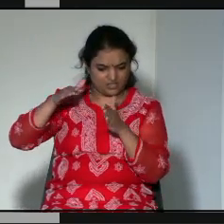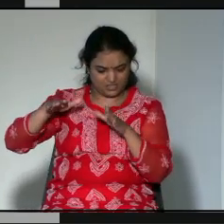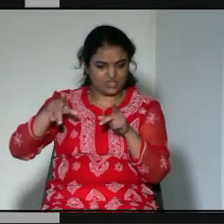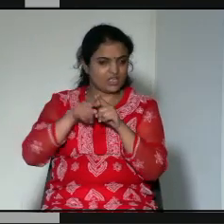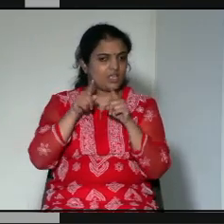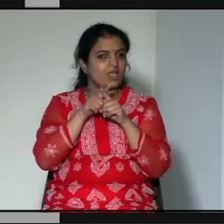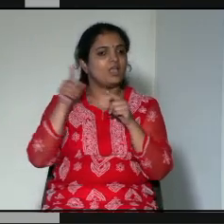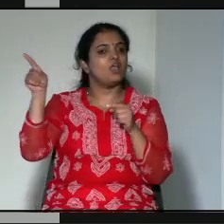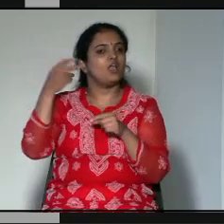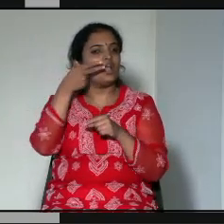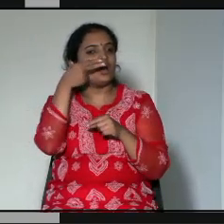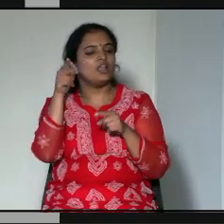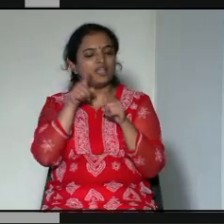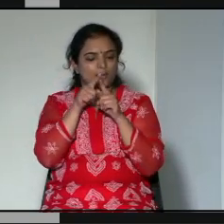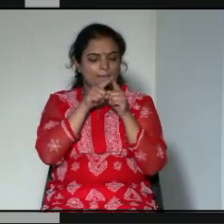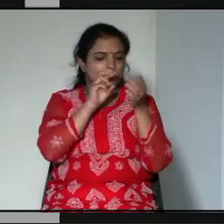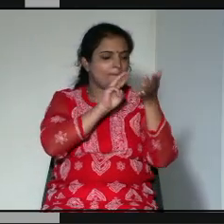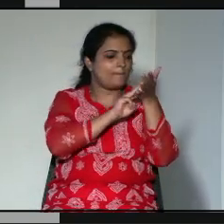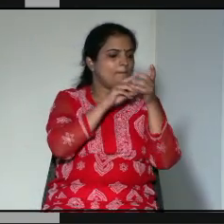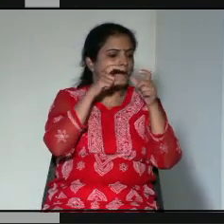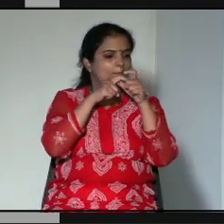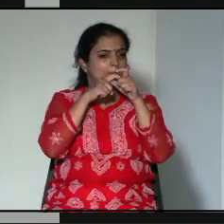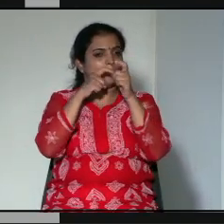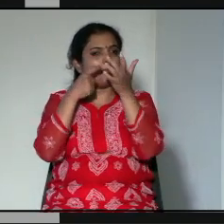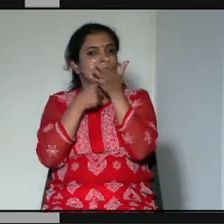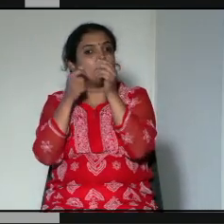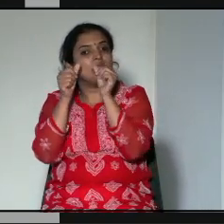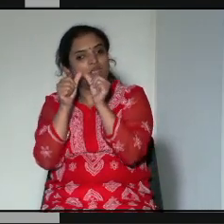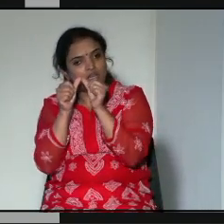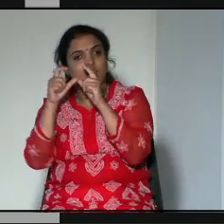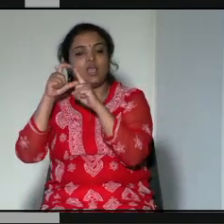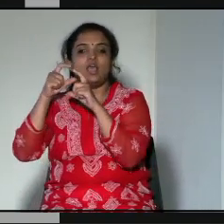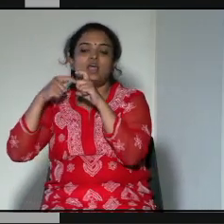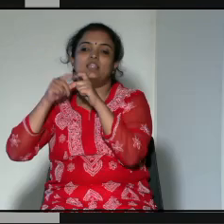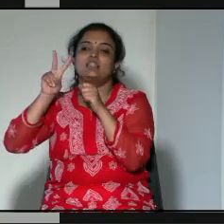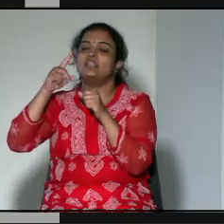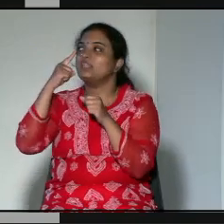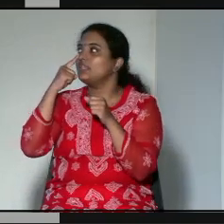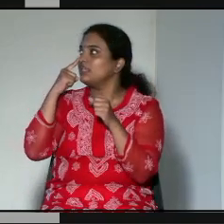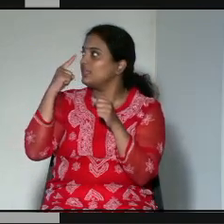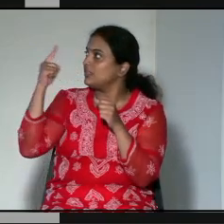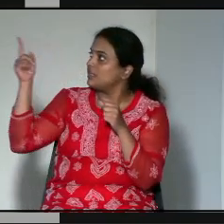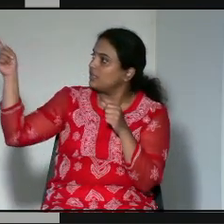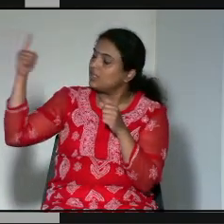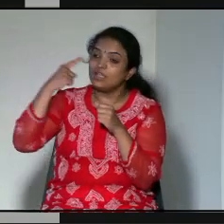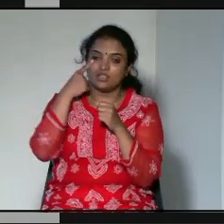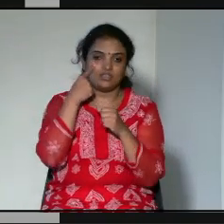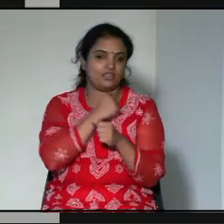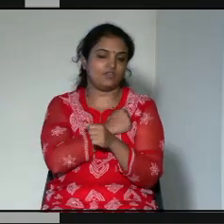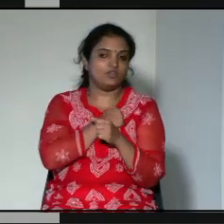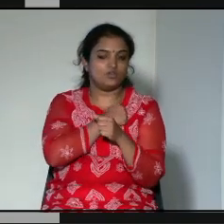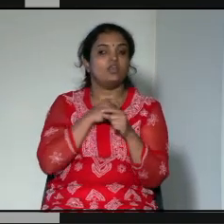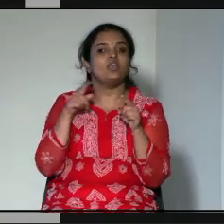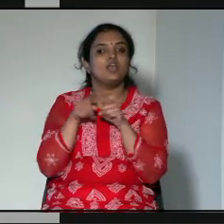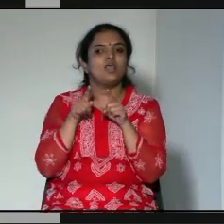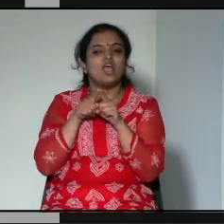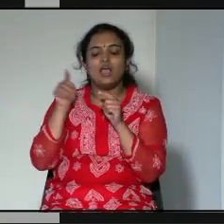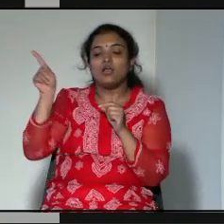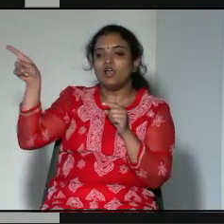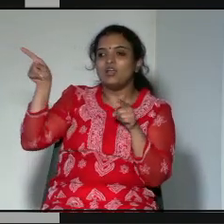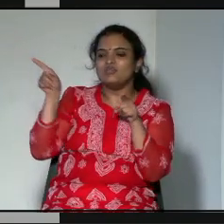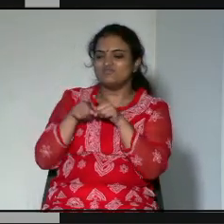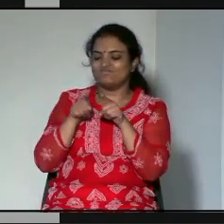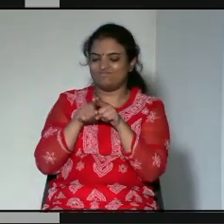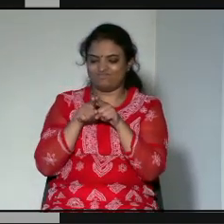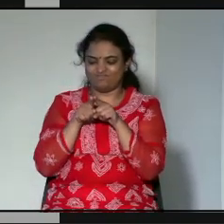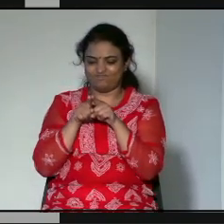Devi. Divorced women very often had that name. So she was Meera Goswami when she left